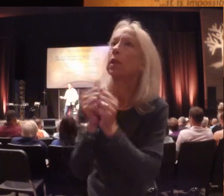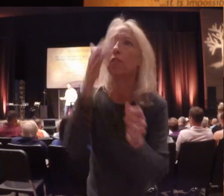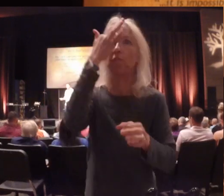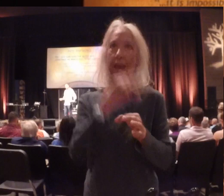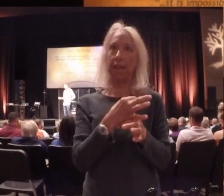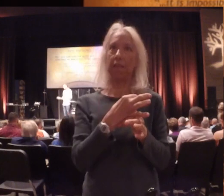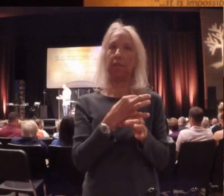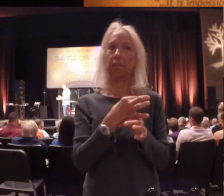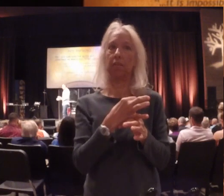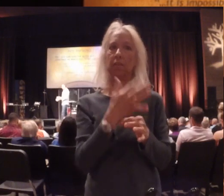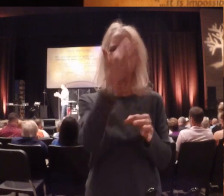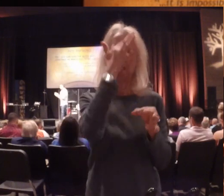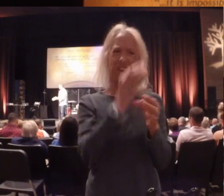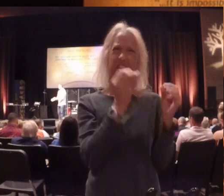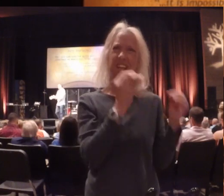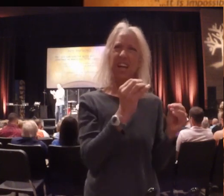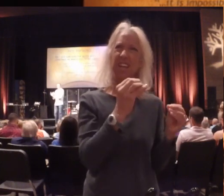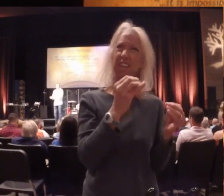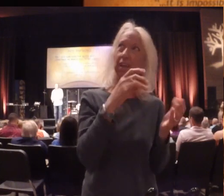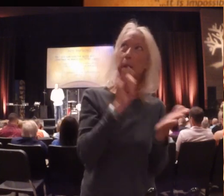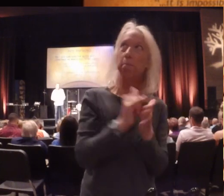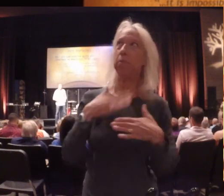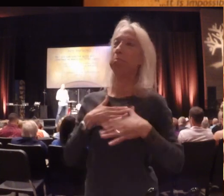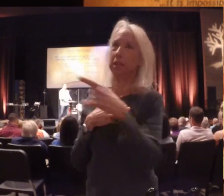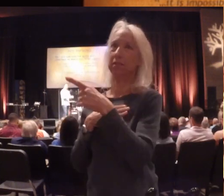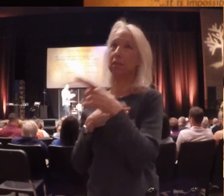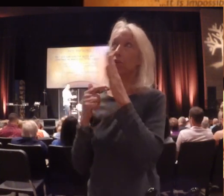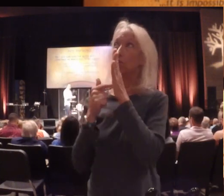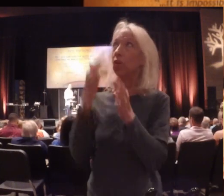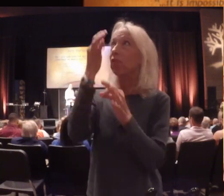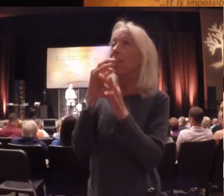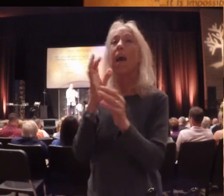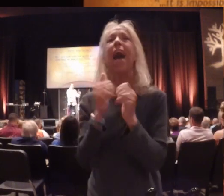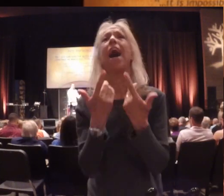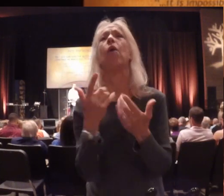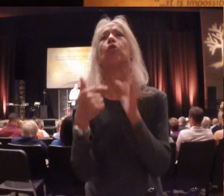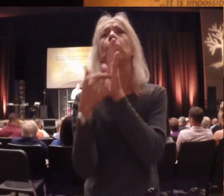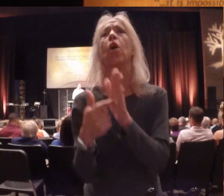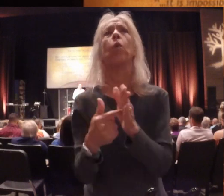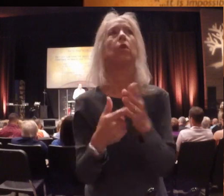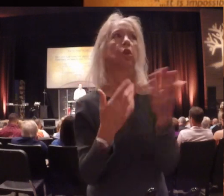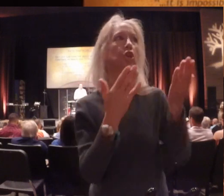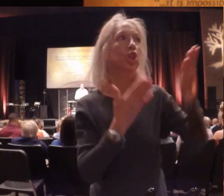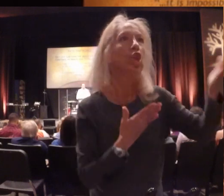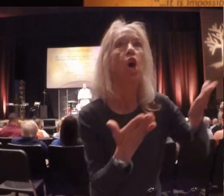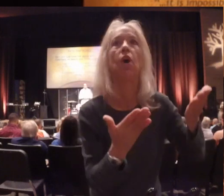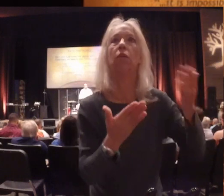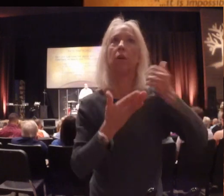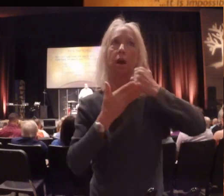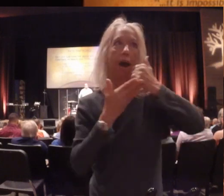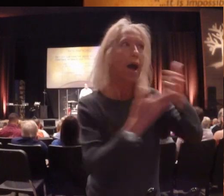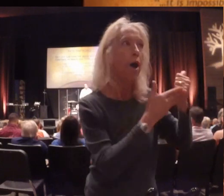please God without faith. It's impossible to please God without showing him our faith. And how do we do that? By serving, by discipling,